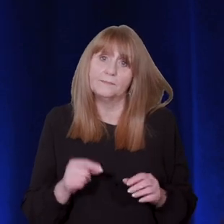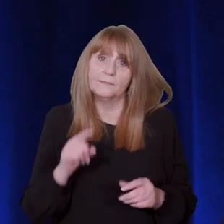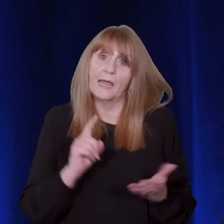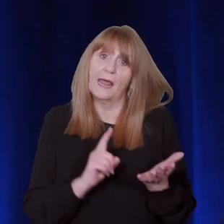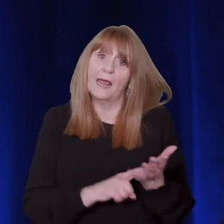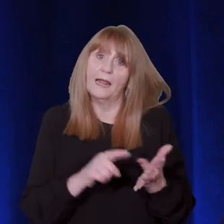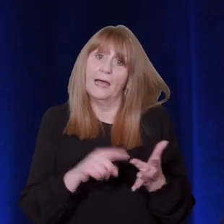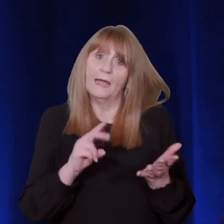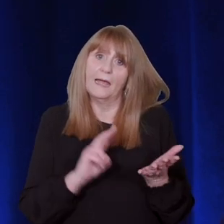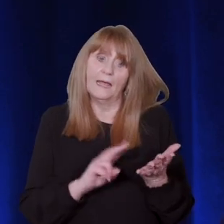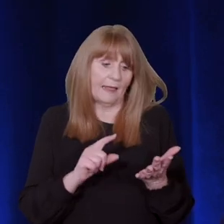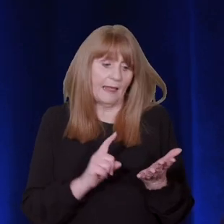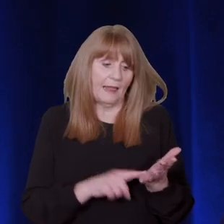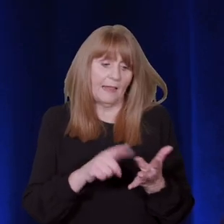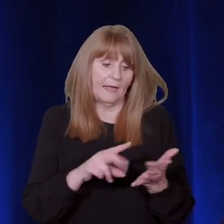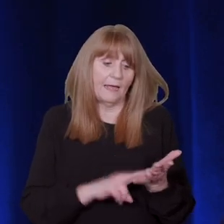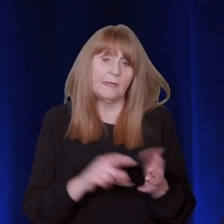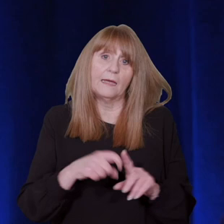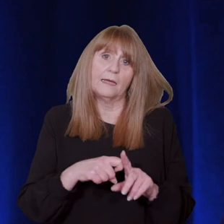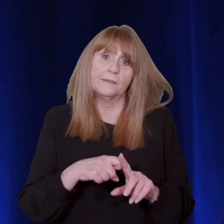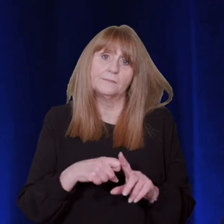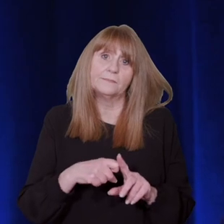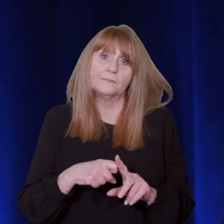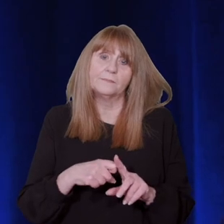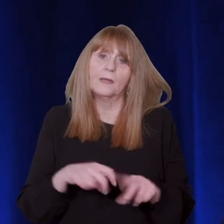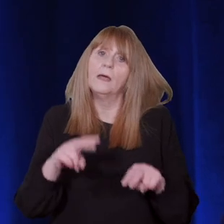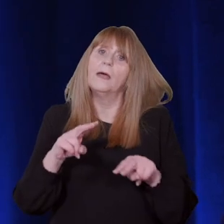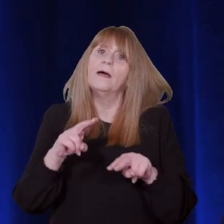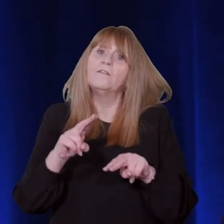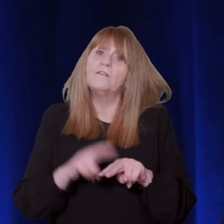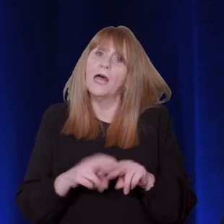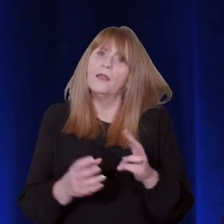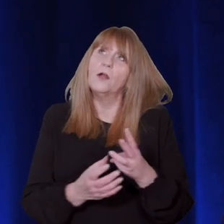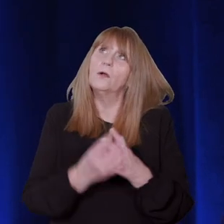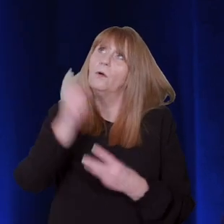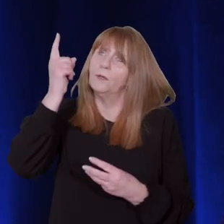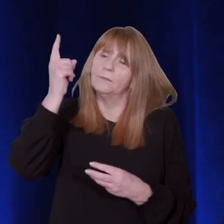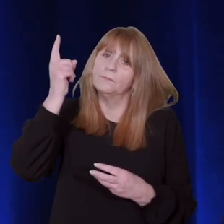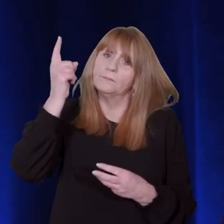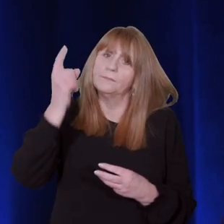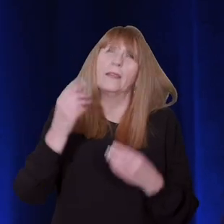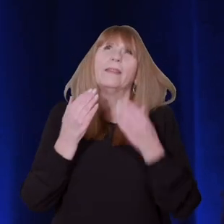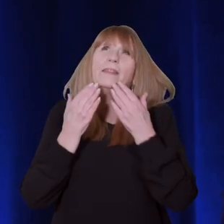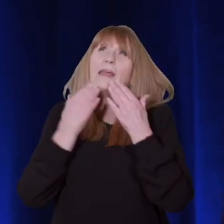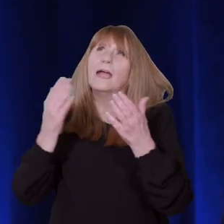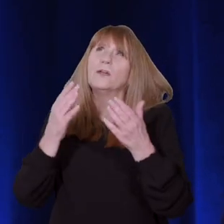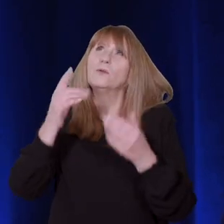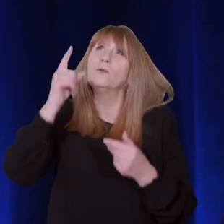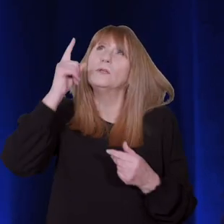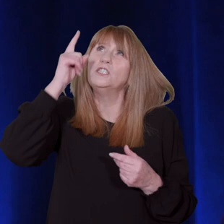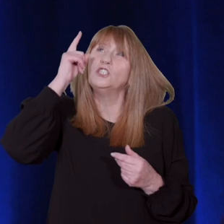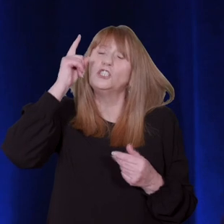met. But let me pray. Say these words with me. Father God, I thank you that Jesus